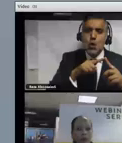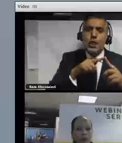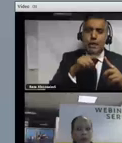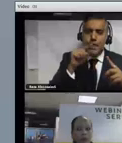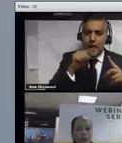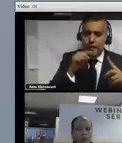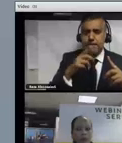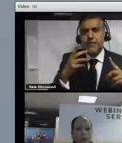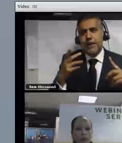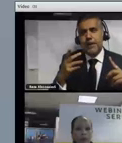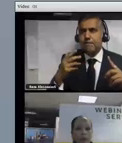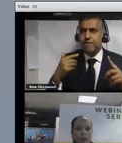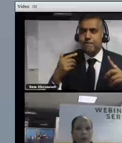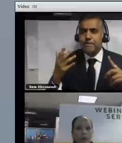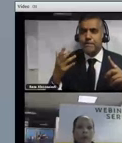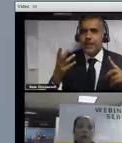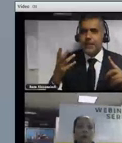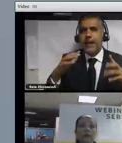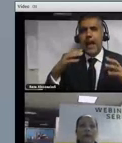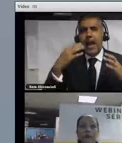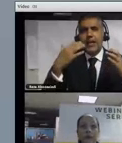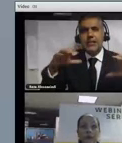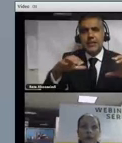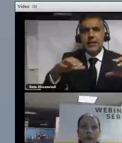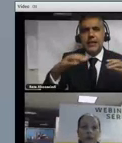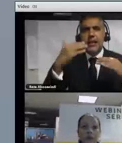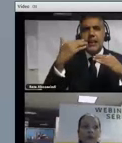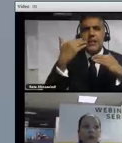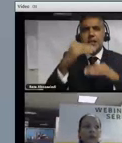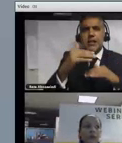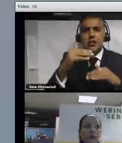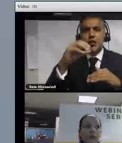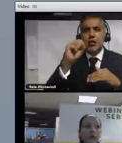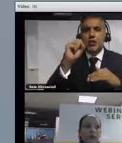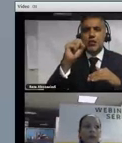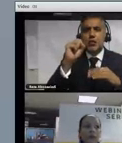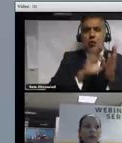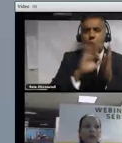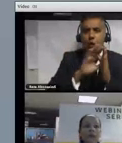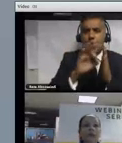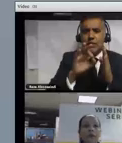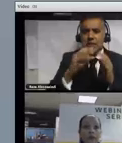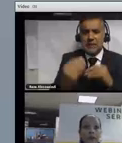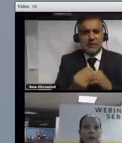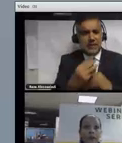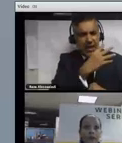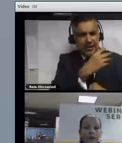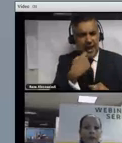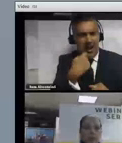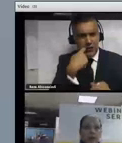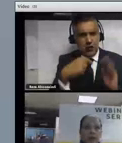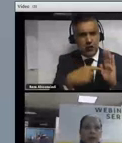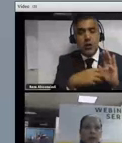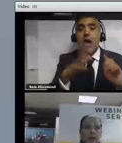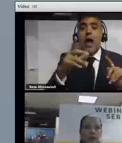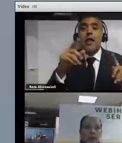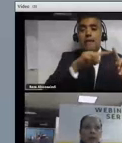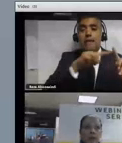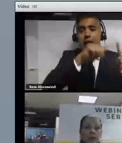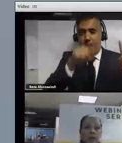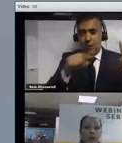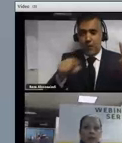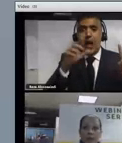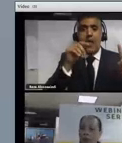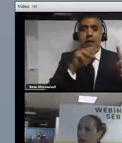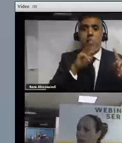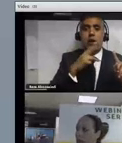like that, sort of like that activity limitation score slide I put up before. And then they had to draw the line somewhere. And in order to